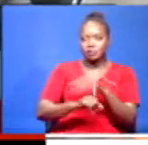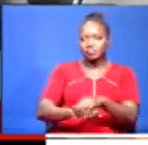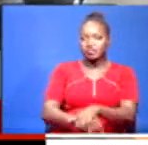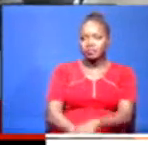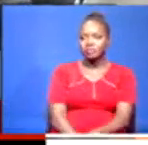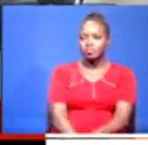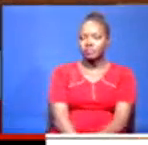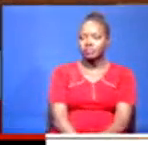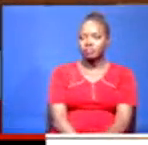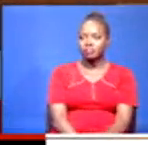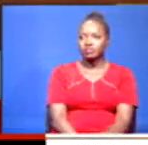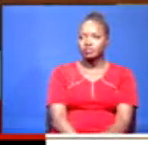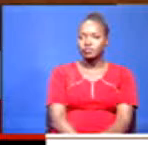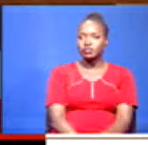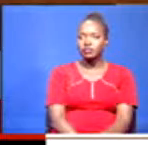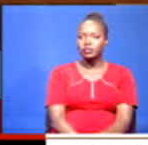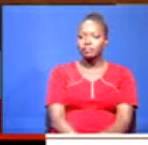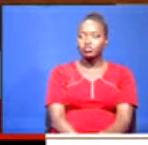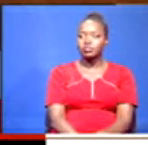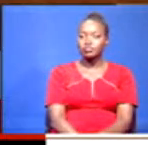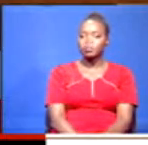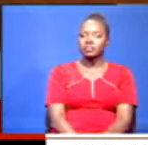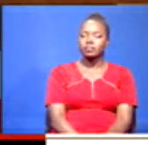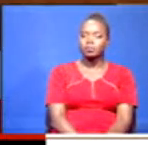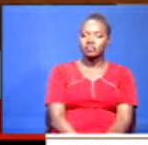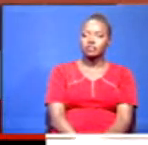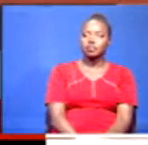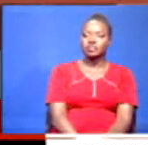Prime Edition. 28 September